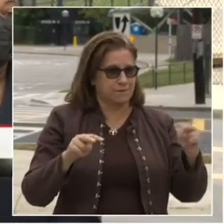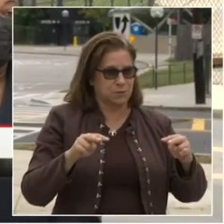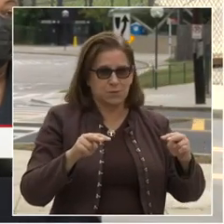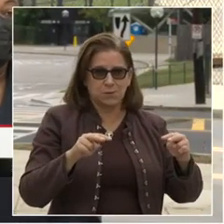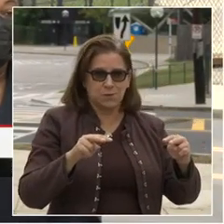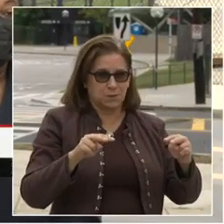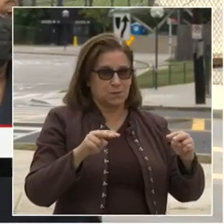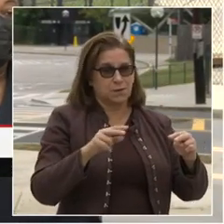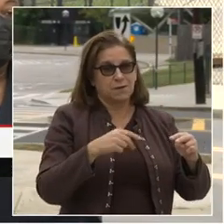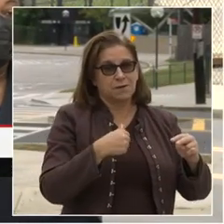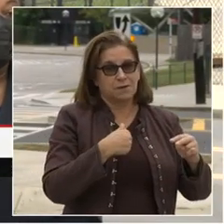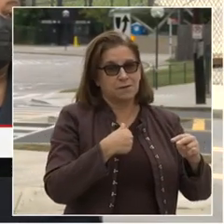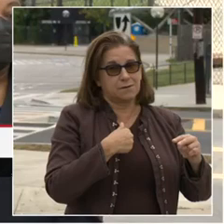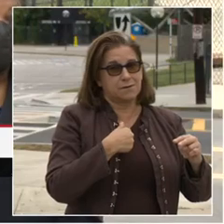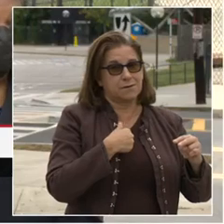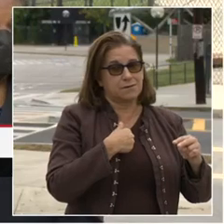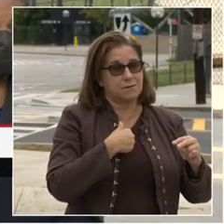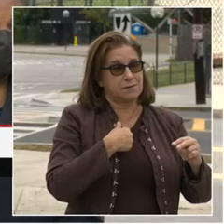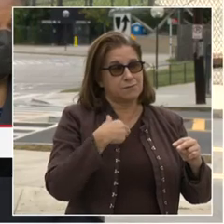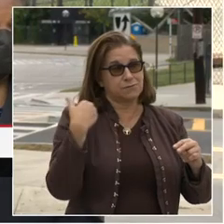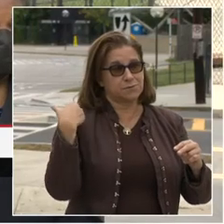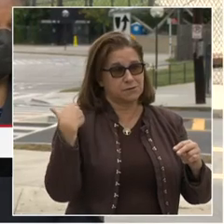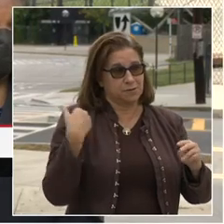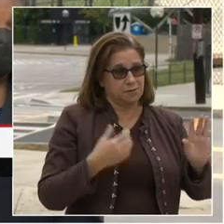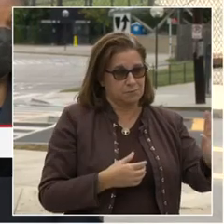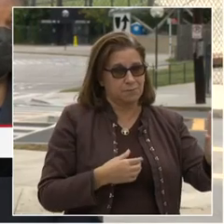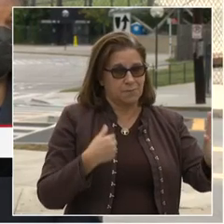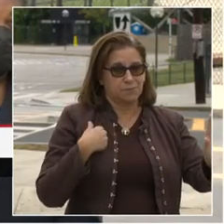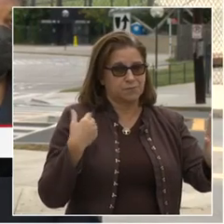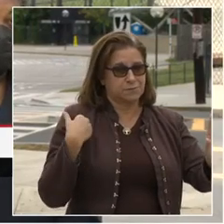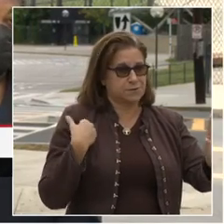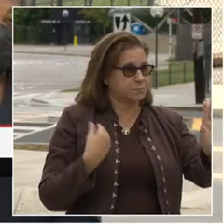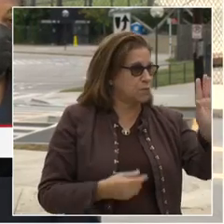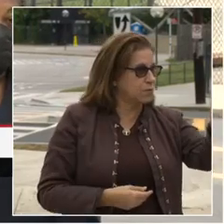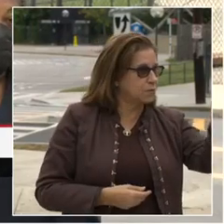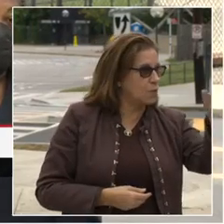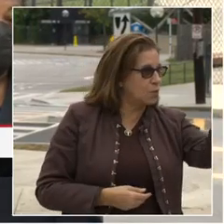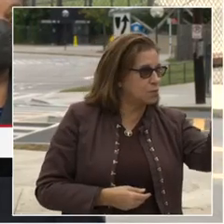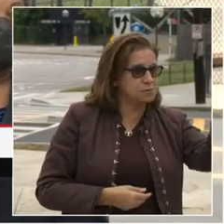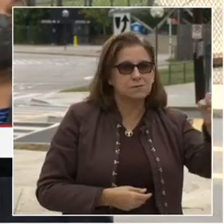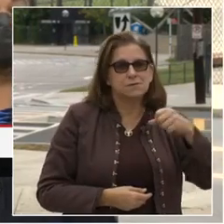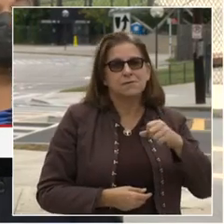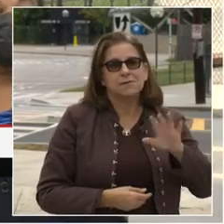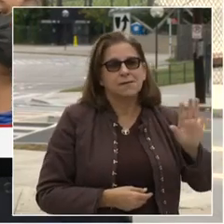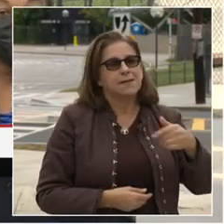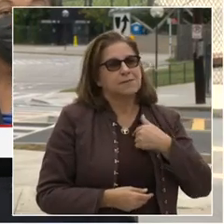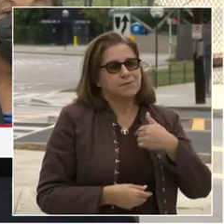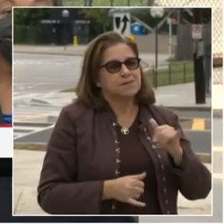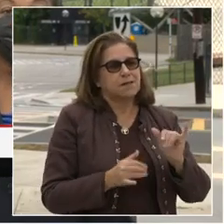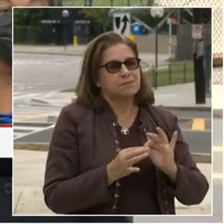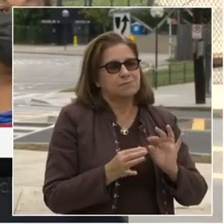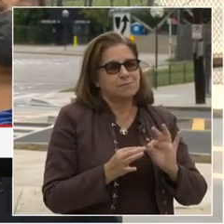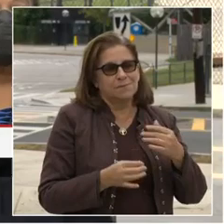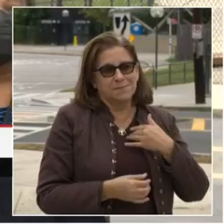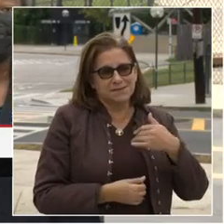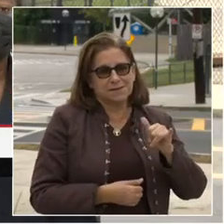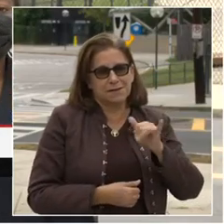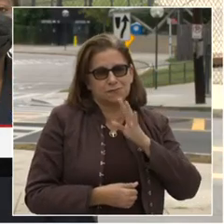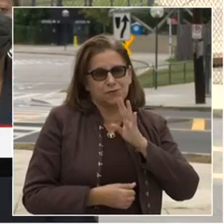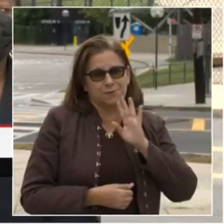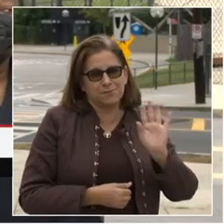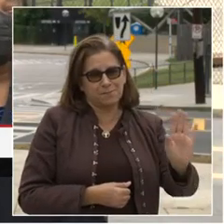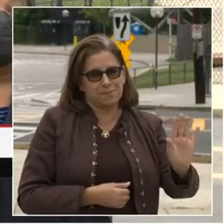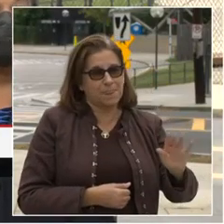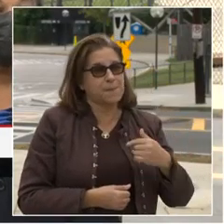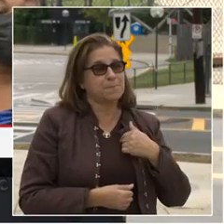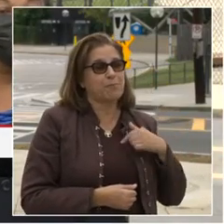me. Hold on, let me just I'll get there. But let me just finish this statement. That we'll do our best